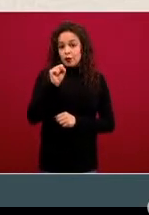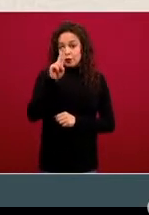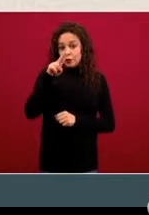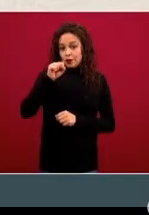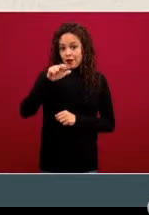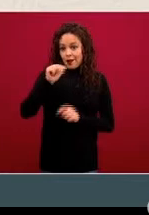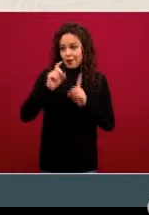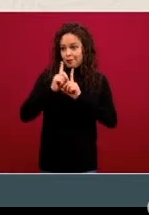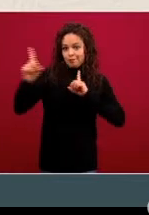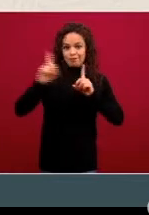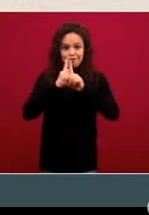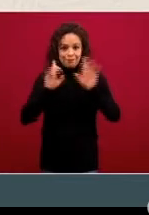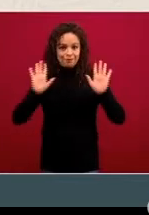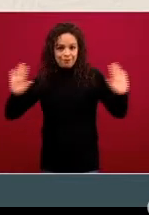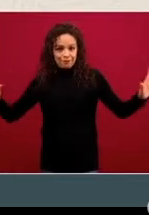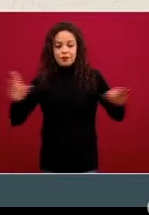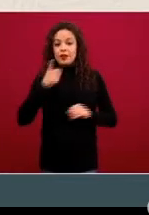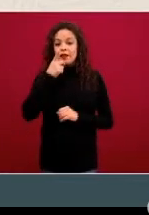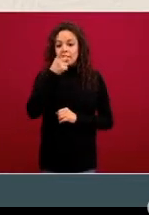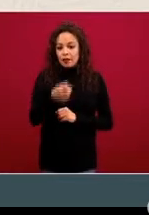her